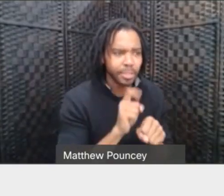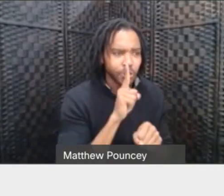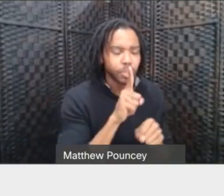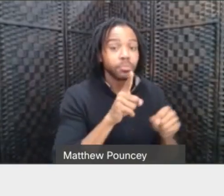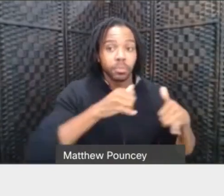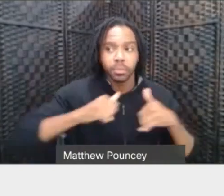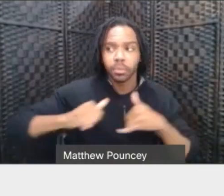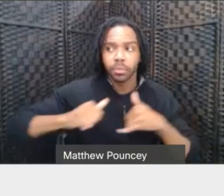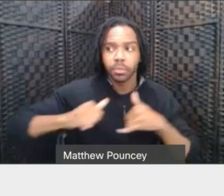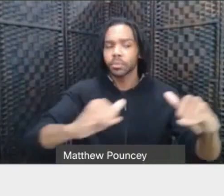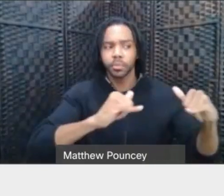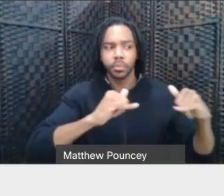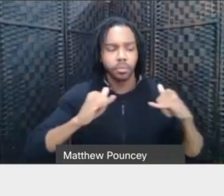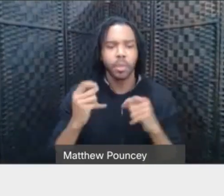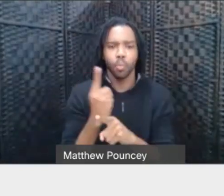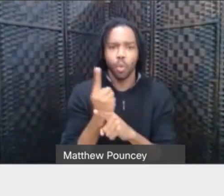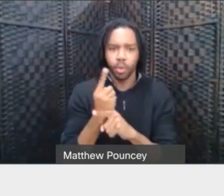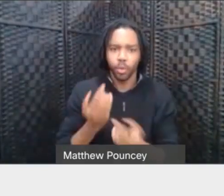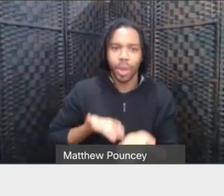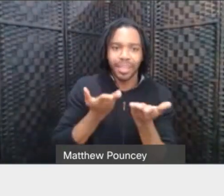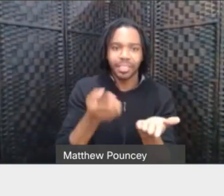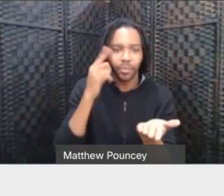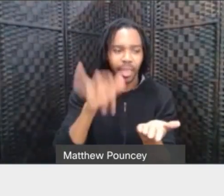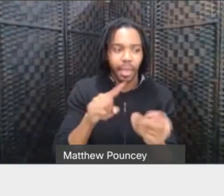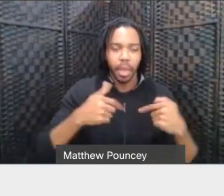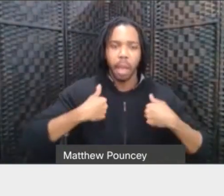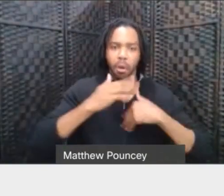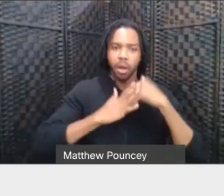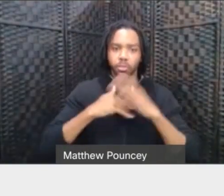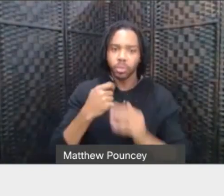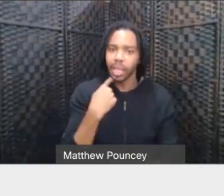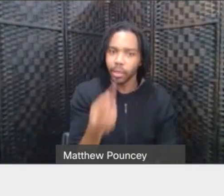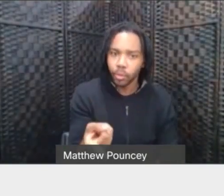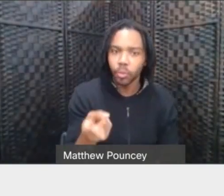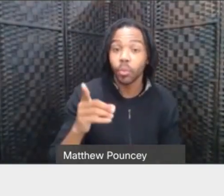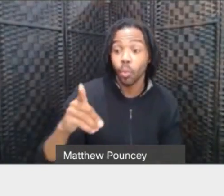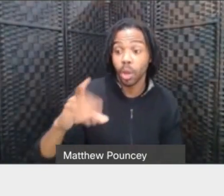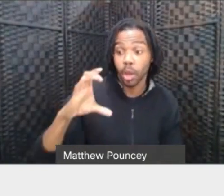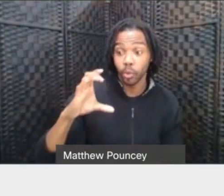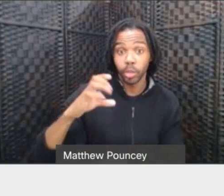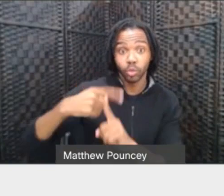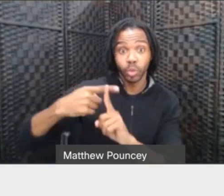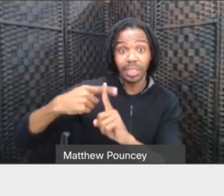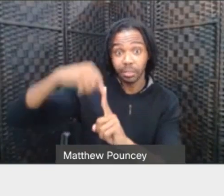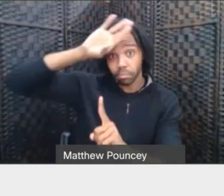recommendation across the board. But for now, I'm comfortable saying 100 is appropriate. Thank you.